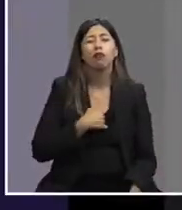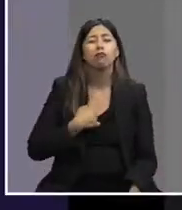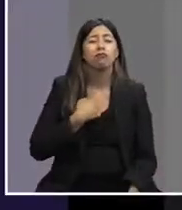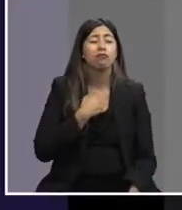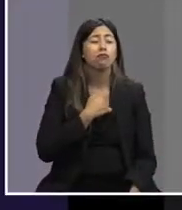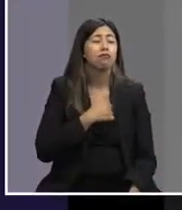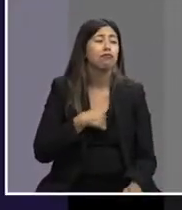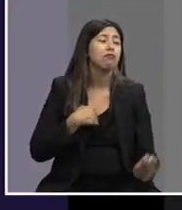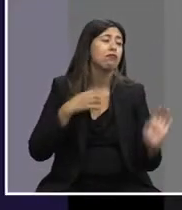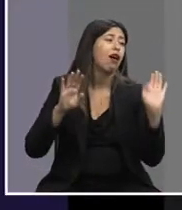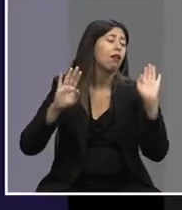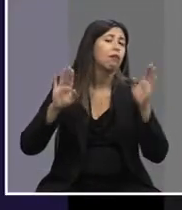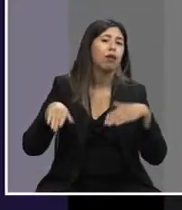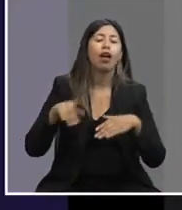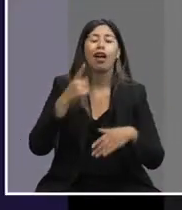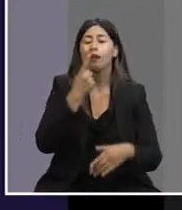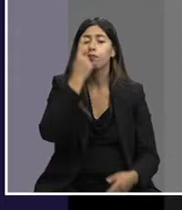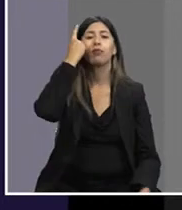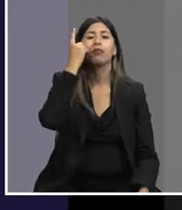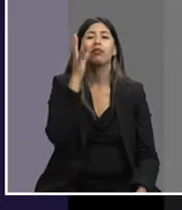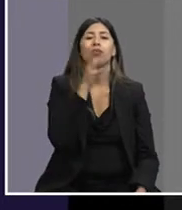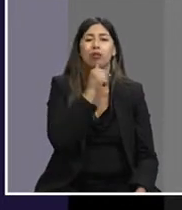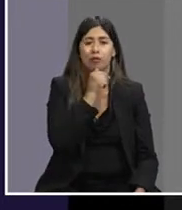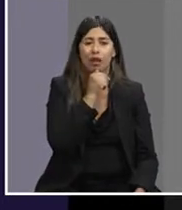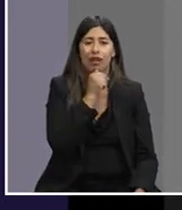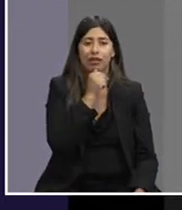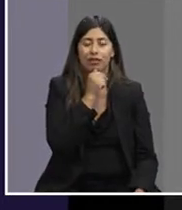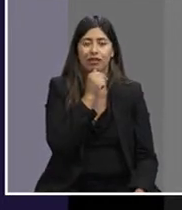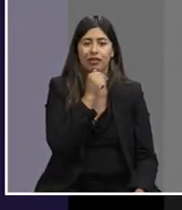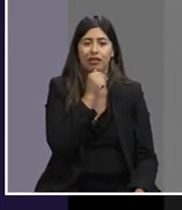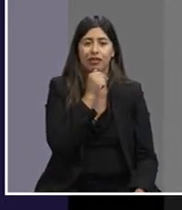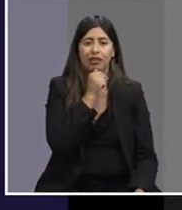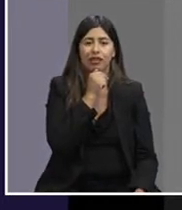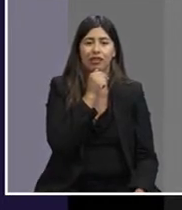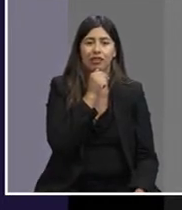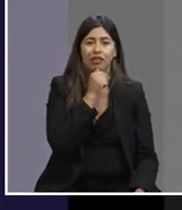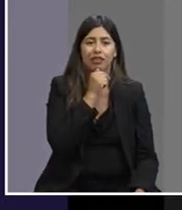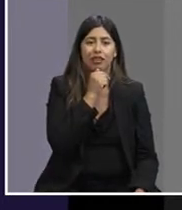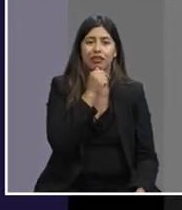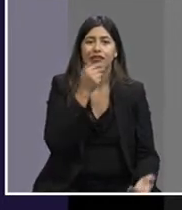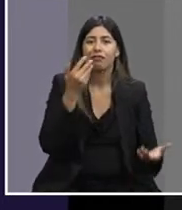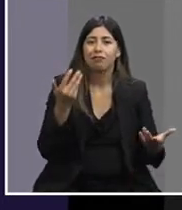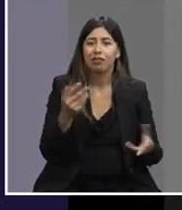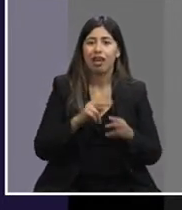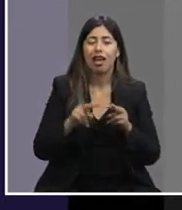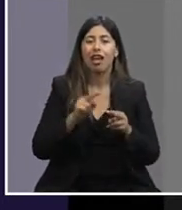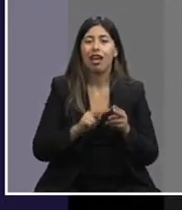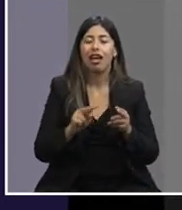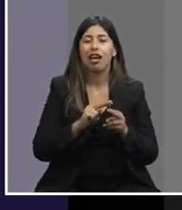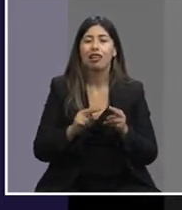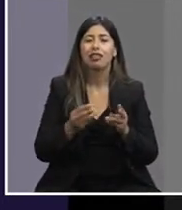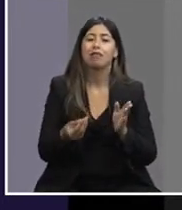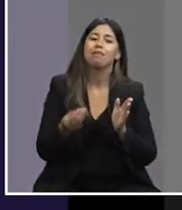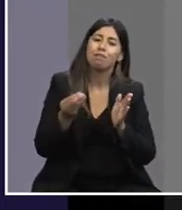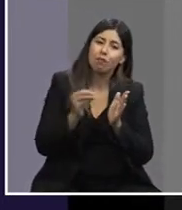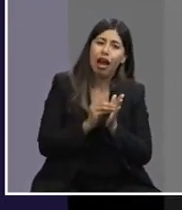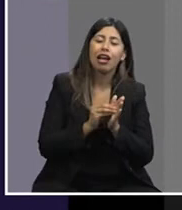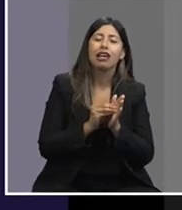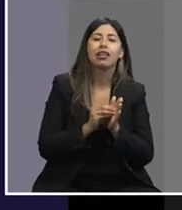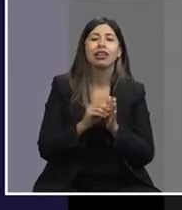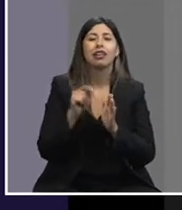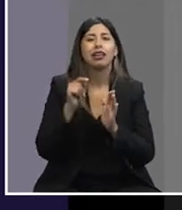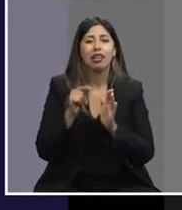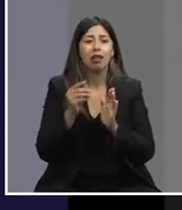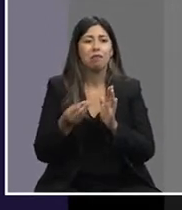precious molecule again is to increase the doses. So you have to take more and more. In other